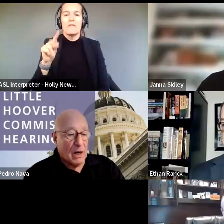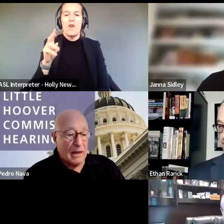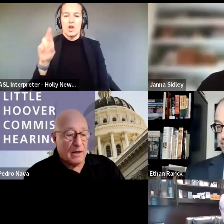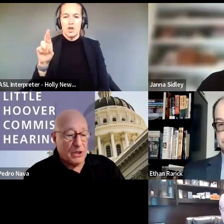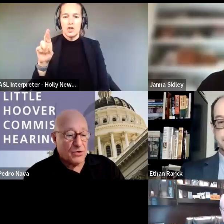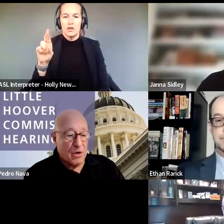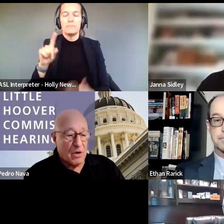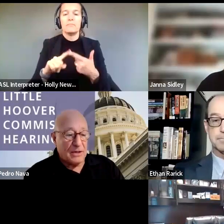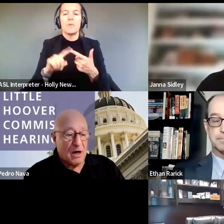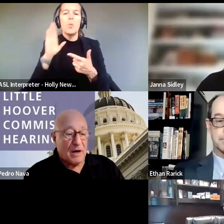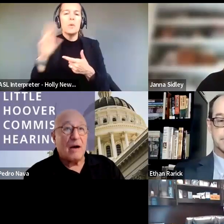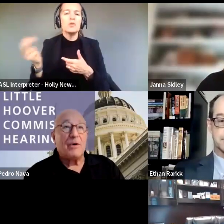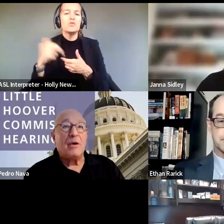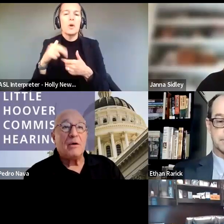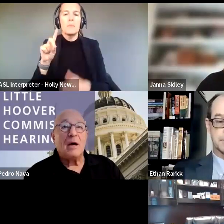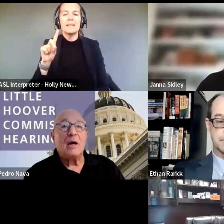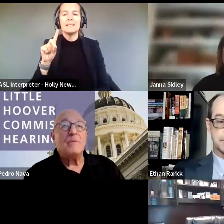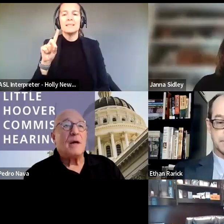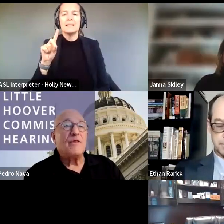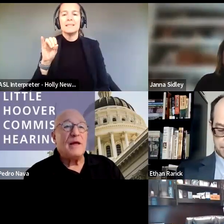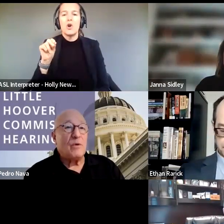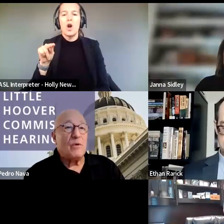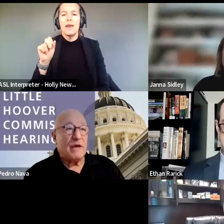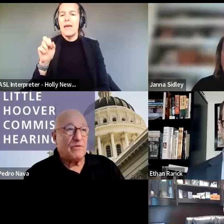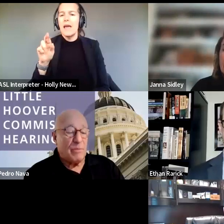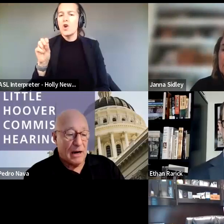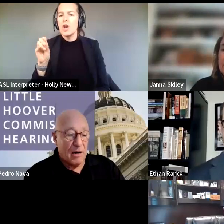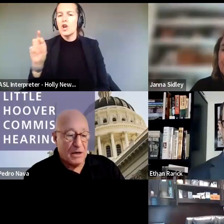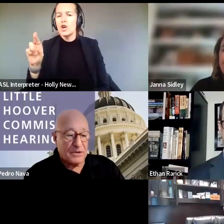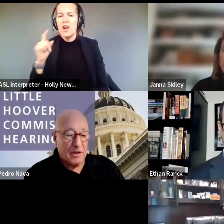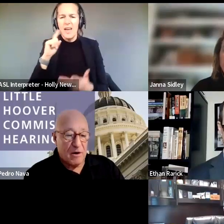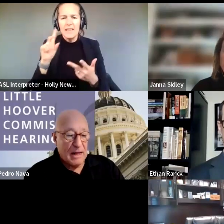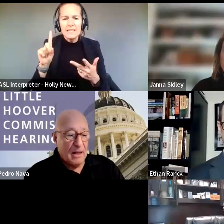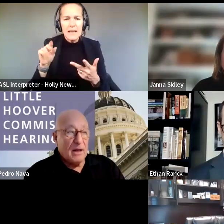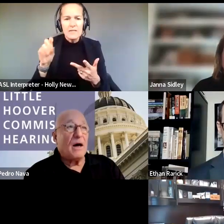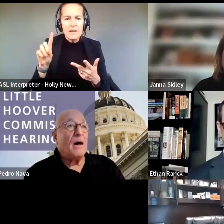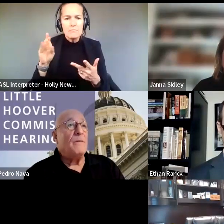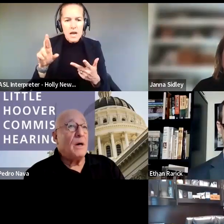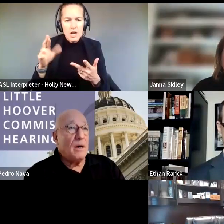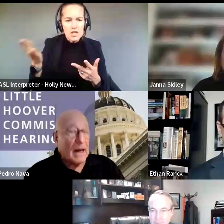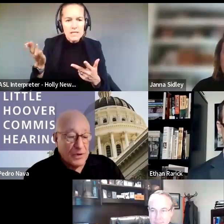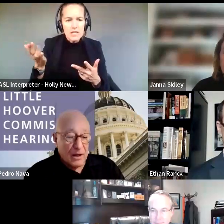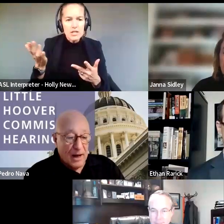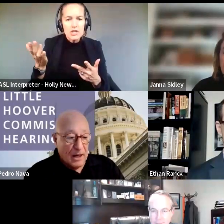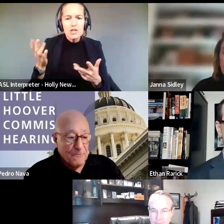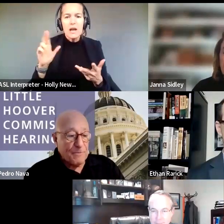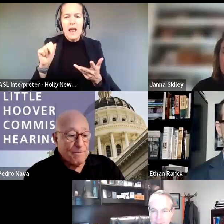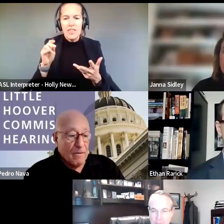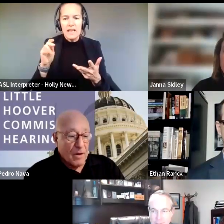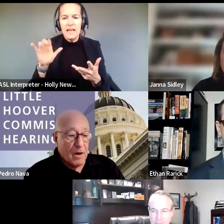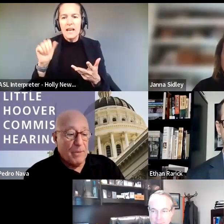joined by Commissioner Dion Aroner. I think we have David Byer, I see there. Anthony